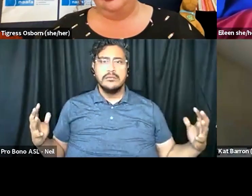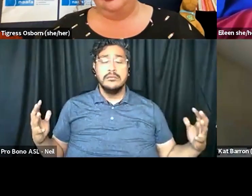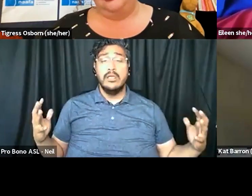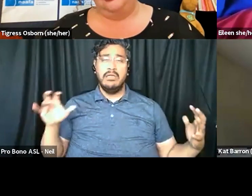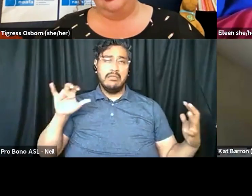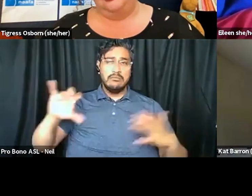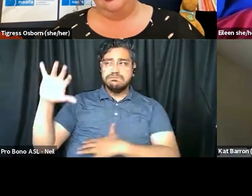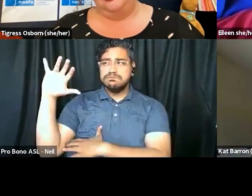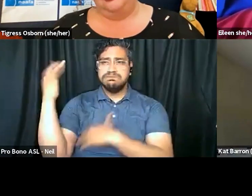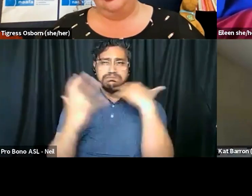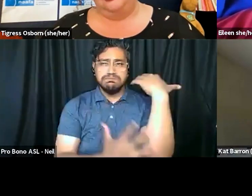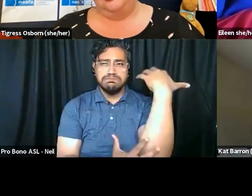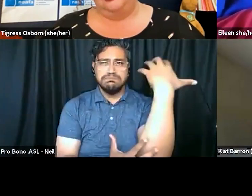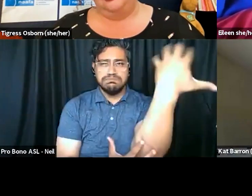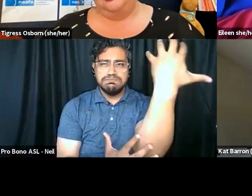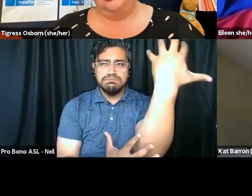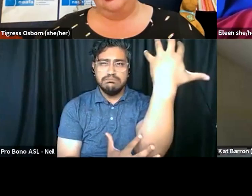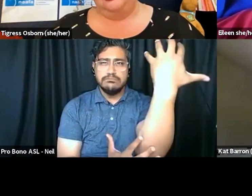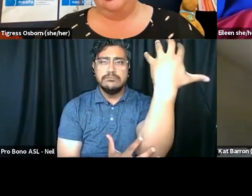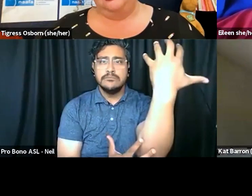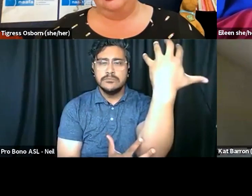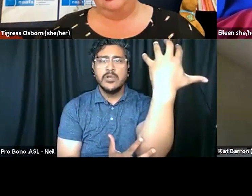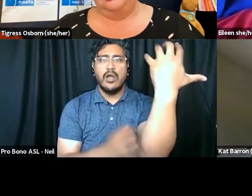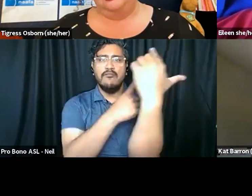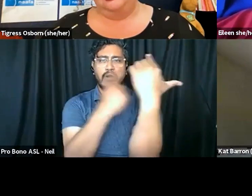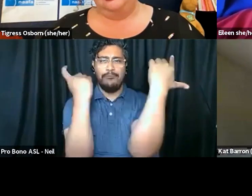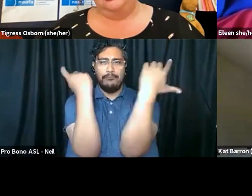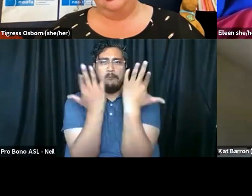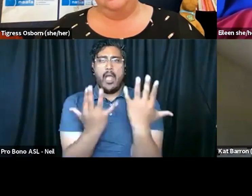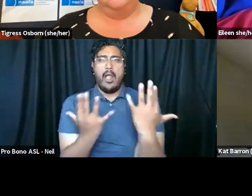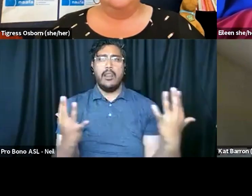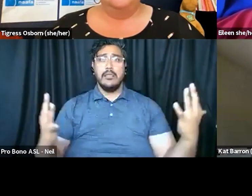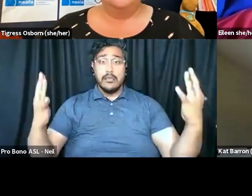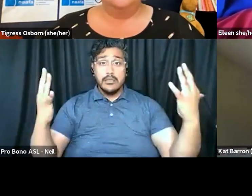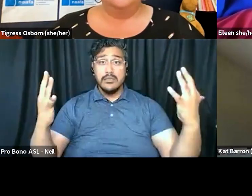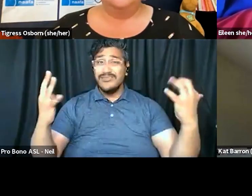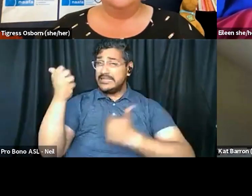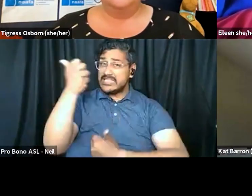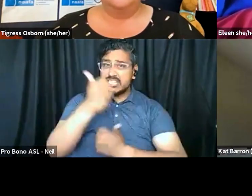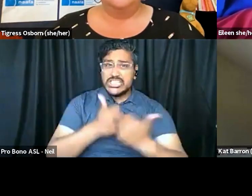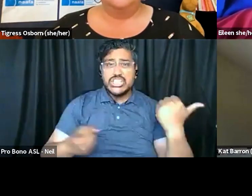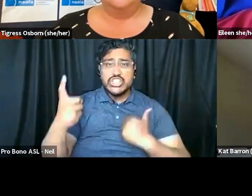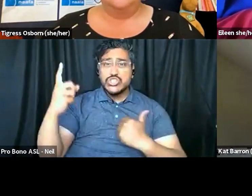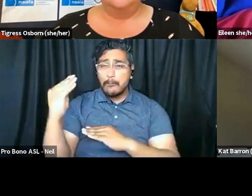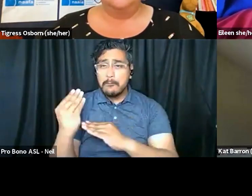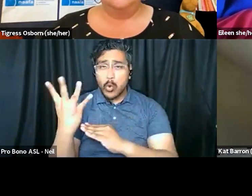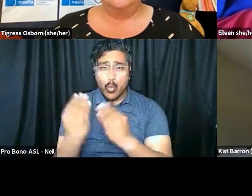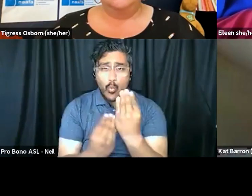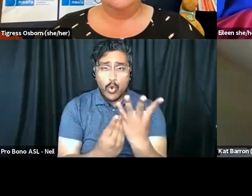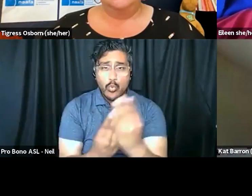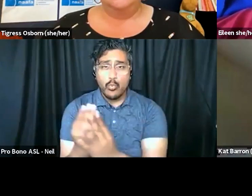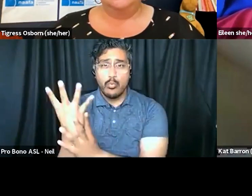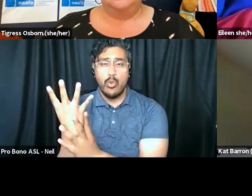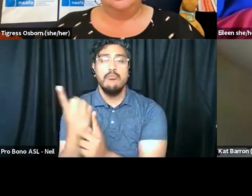Serengeti casts its shadow across my belly. Each and every bud and bloom comes from the